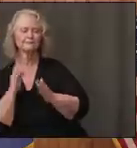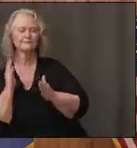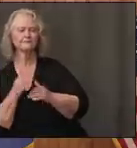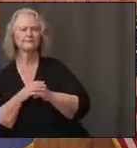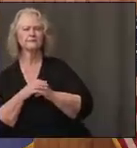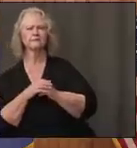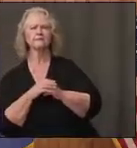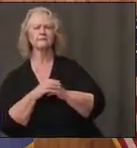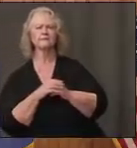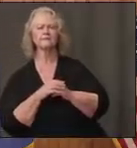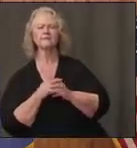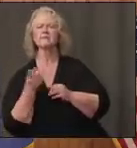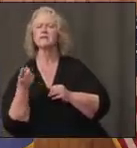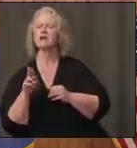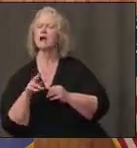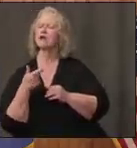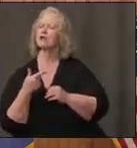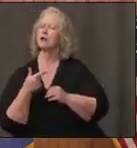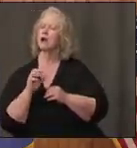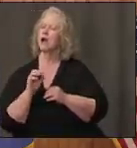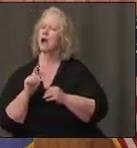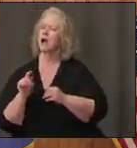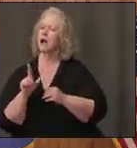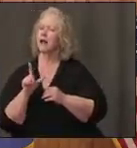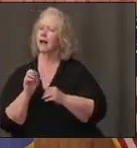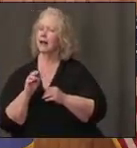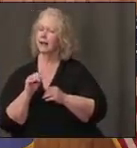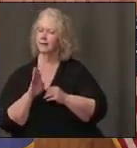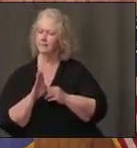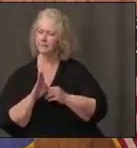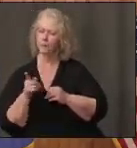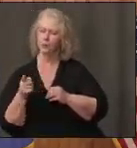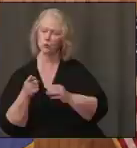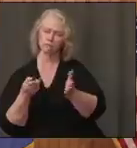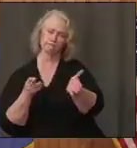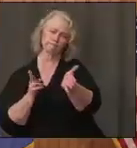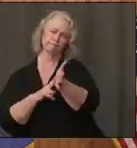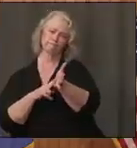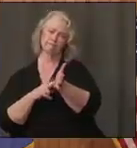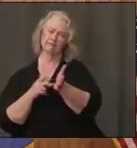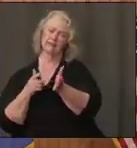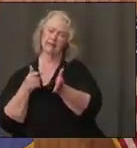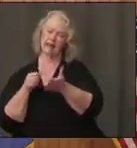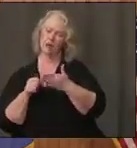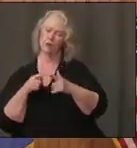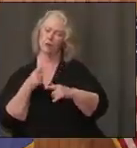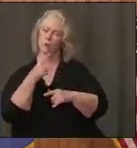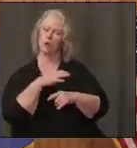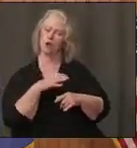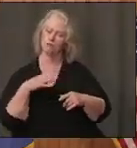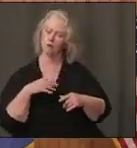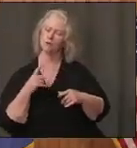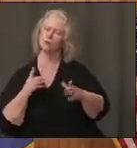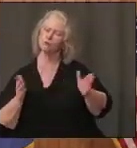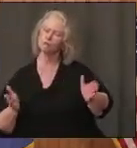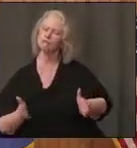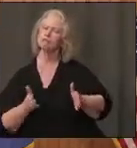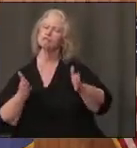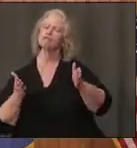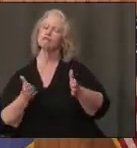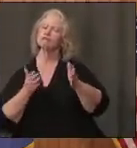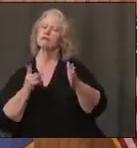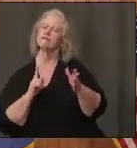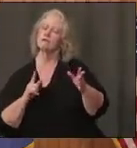Hi, question for Dr. Gottlieb. You co-signed a letter to Congress recently calling for an increase of the workforce for contact